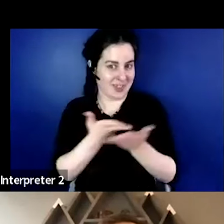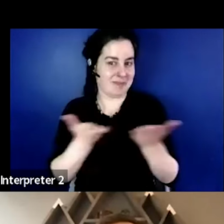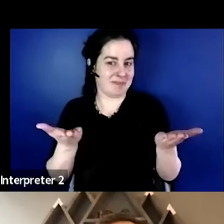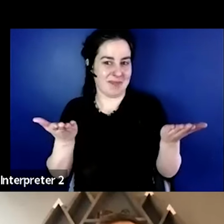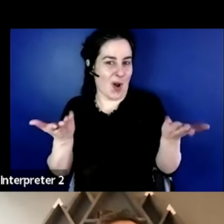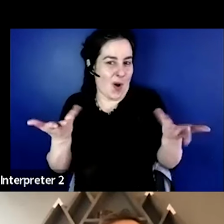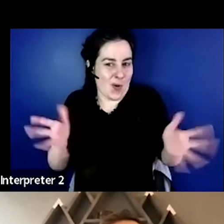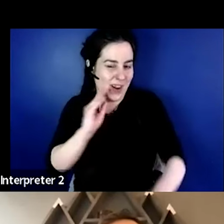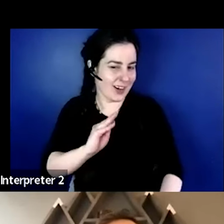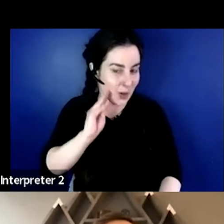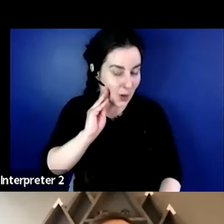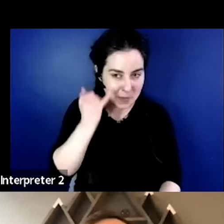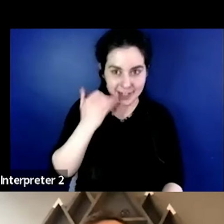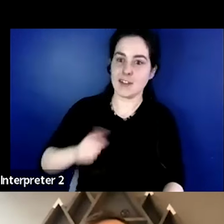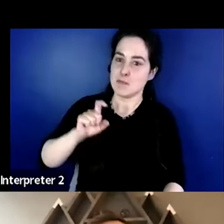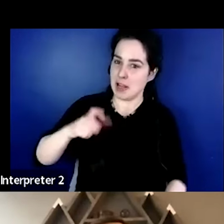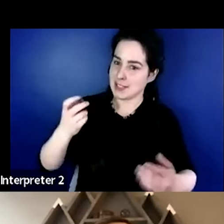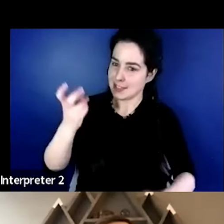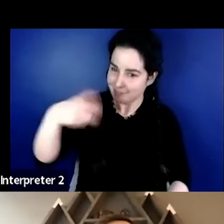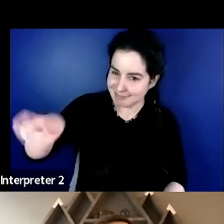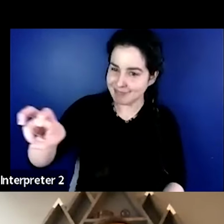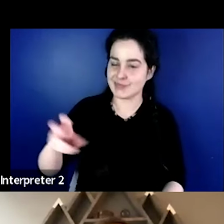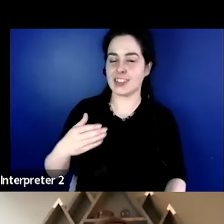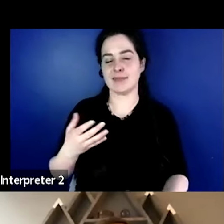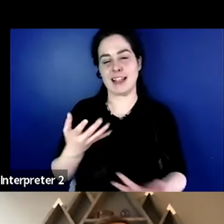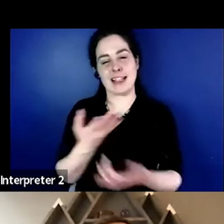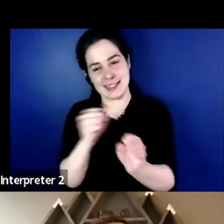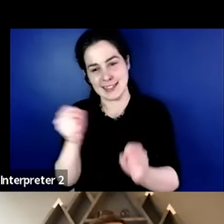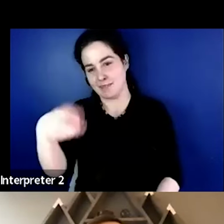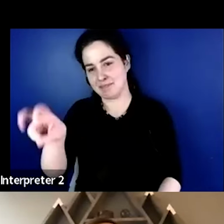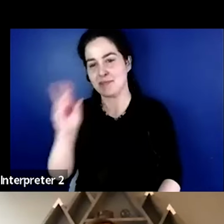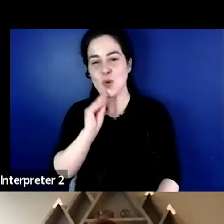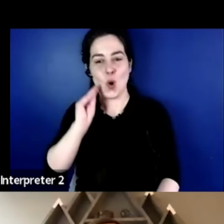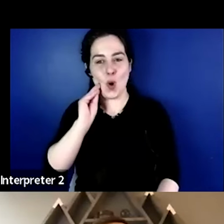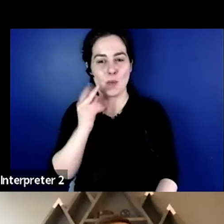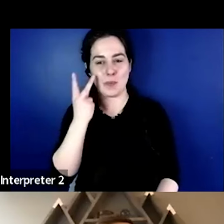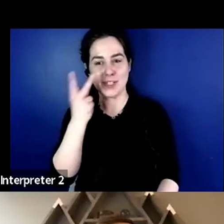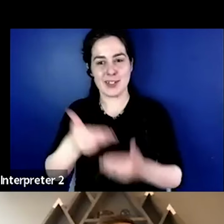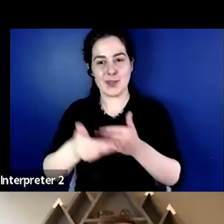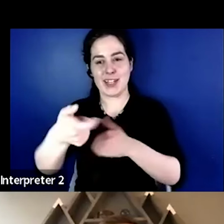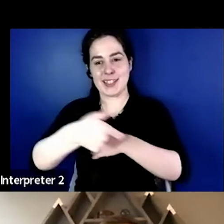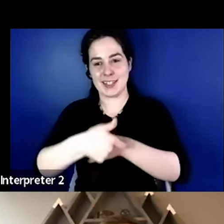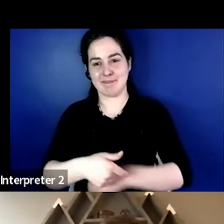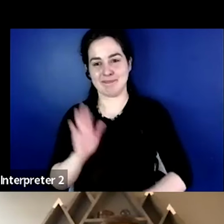but if you are, a safe journey home at the end of this day. And we'll see you next time. Bye.